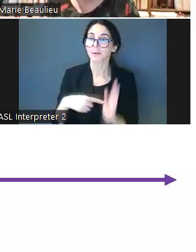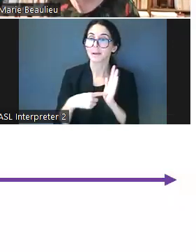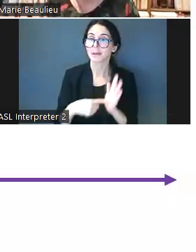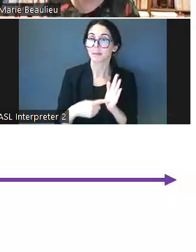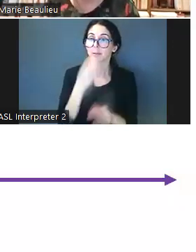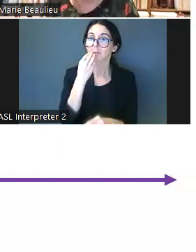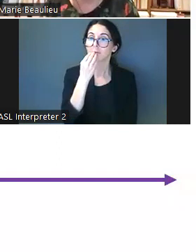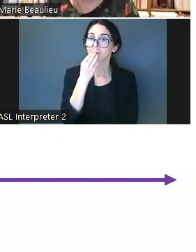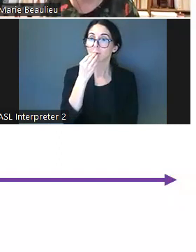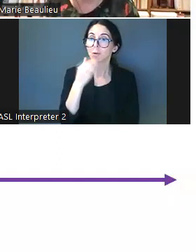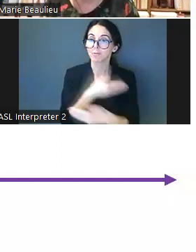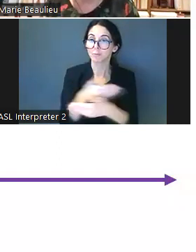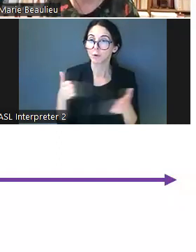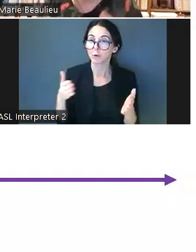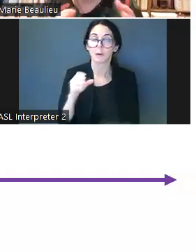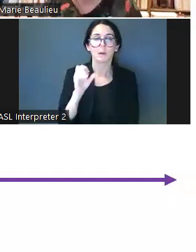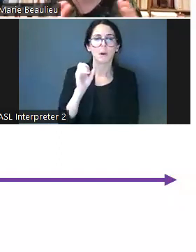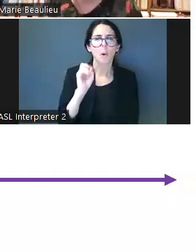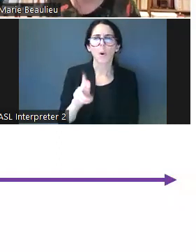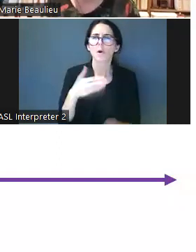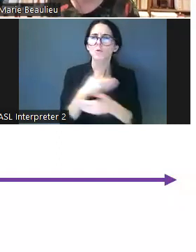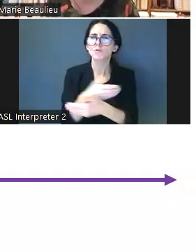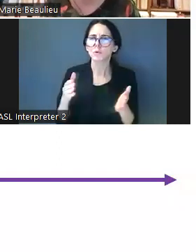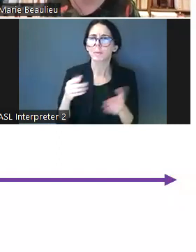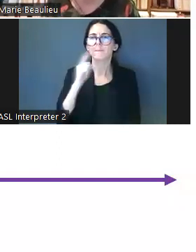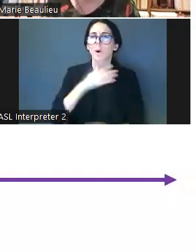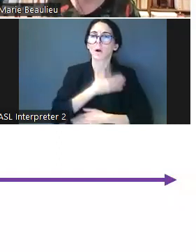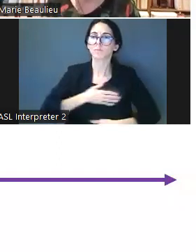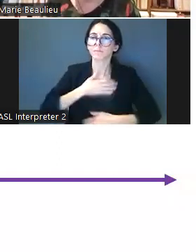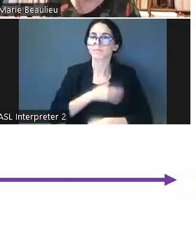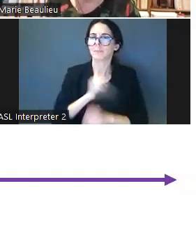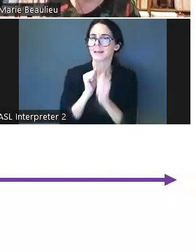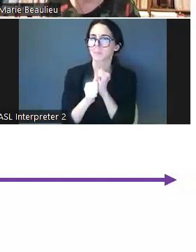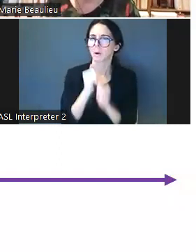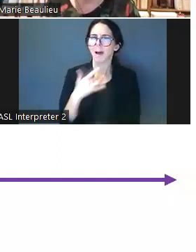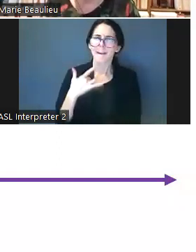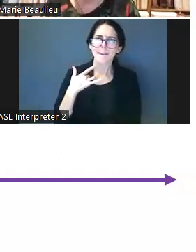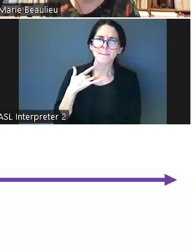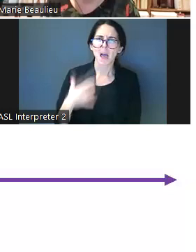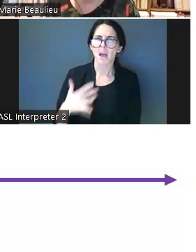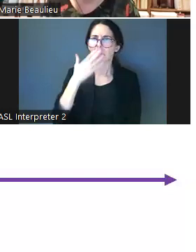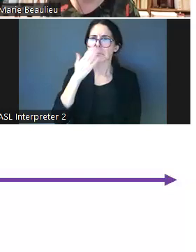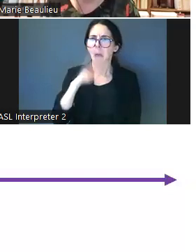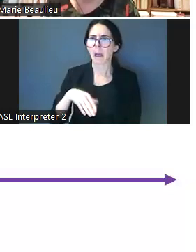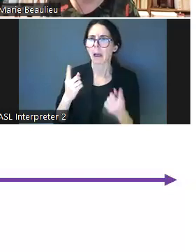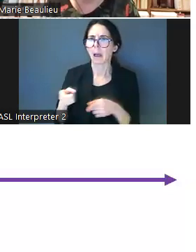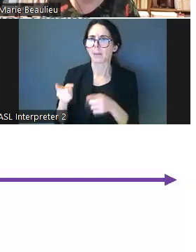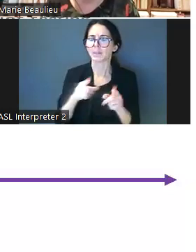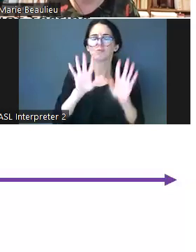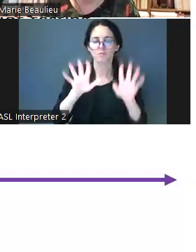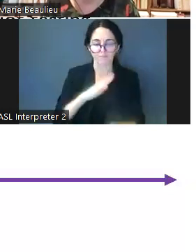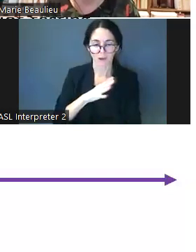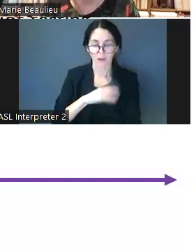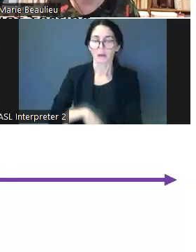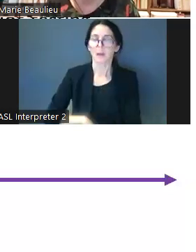or the rooms that are there for sports and leisure. So we decided to continue, and we got